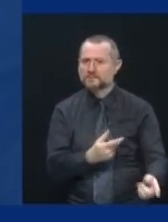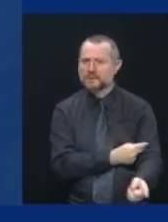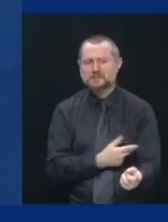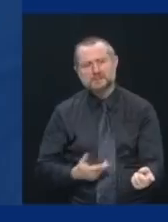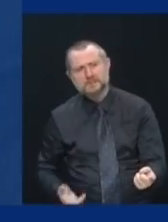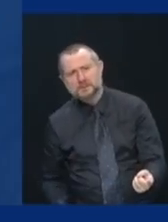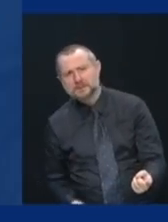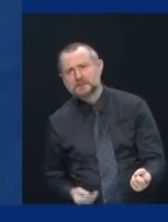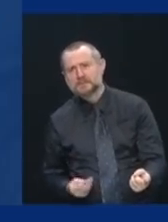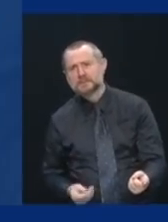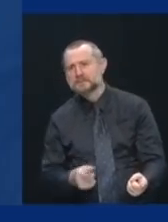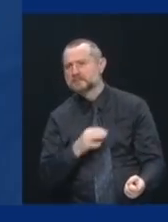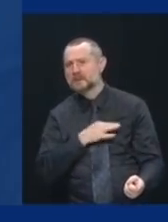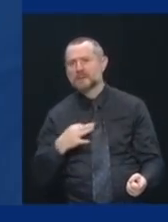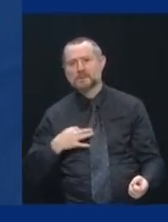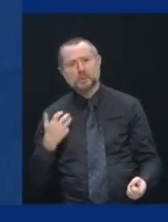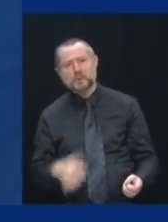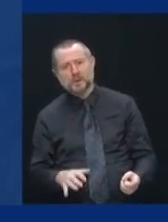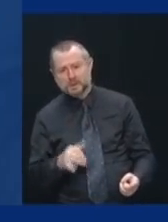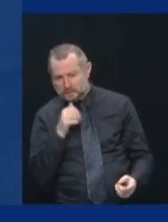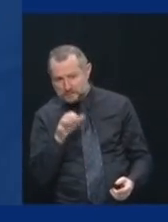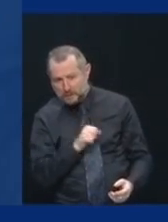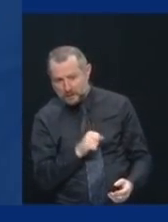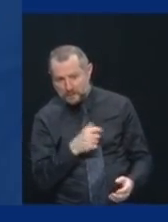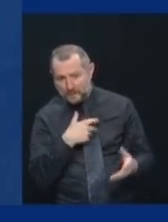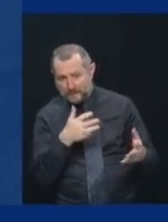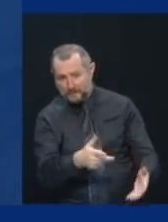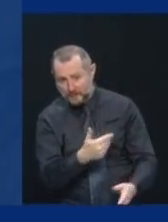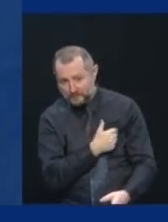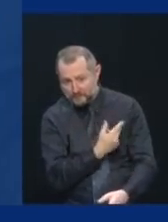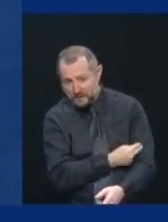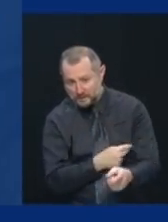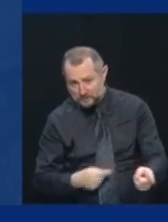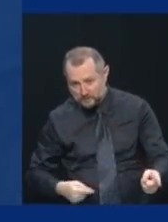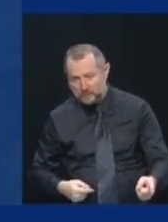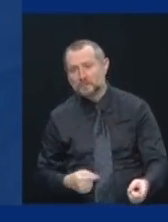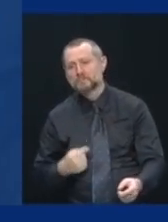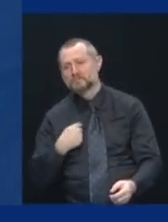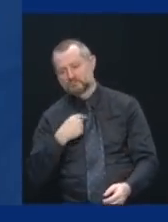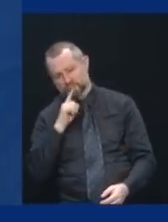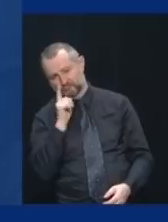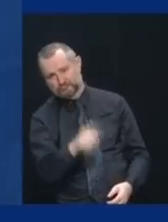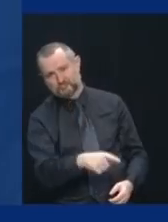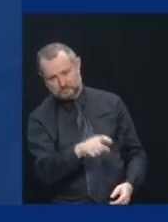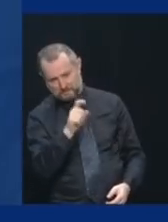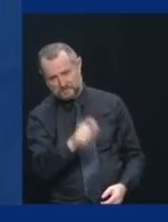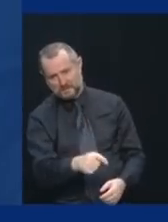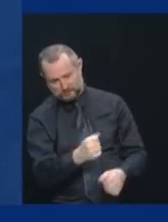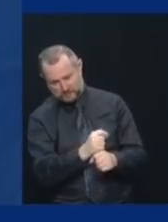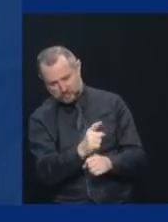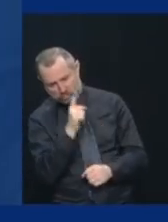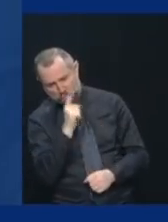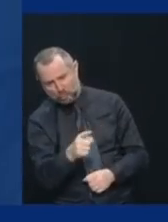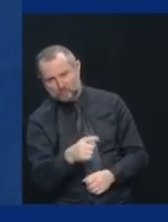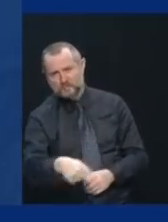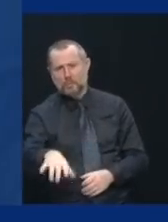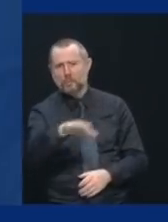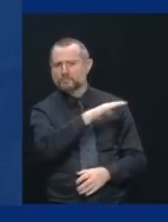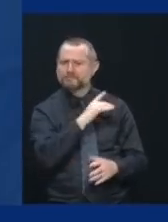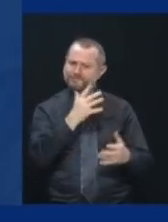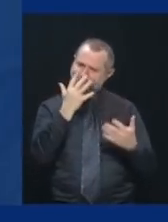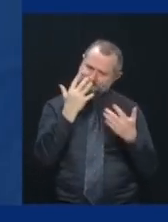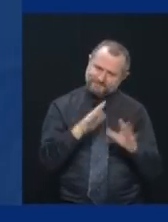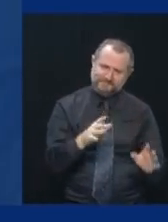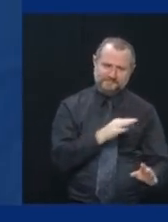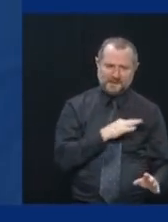their hospital workers. And they were charged with the responsibility of making sure every hospital staff